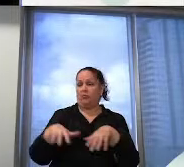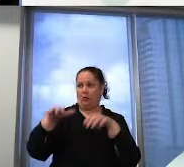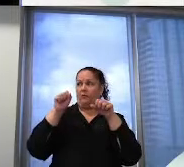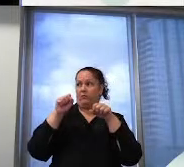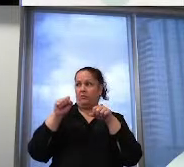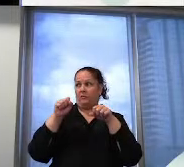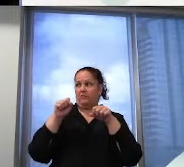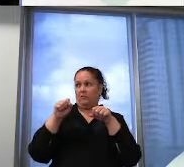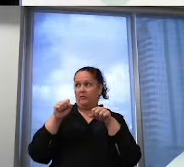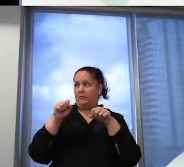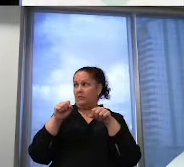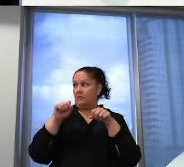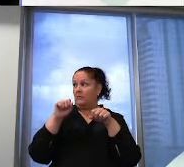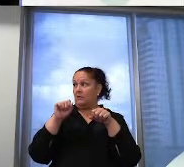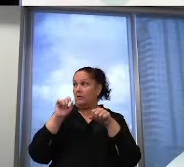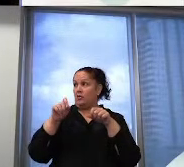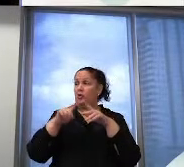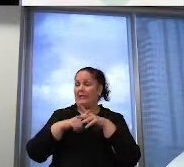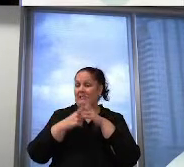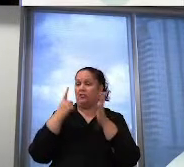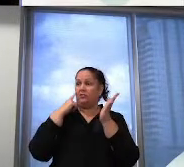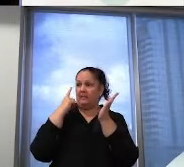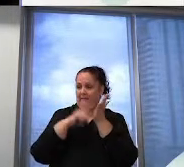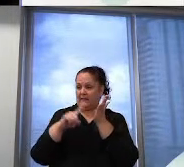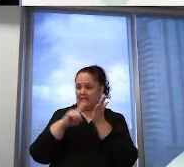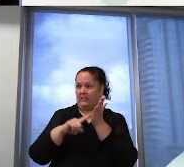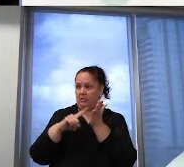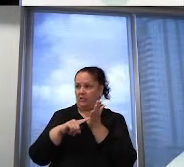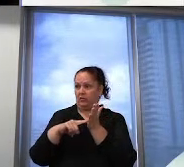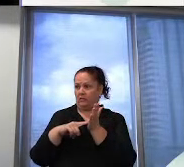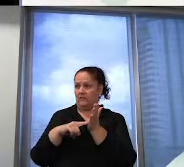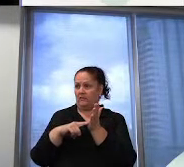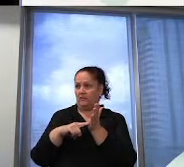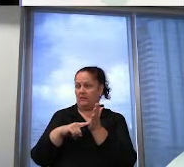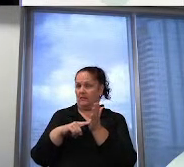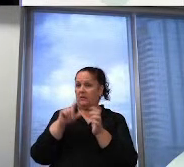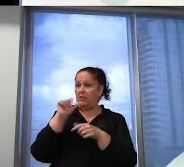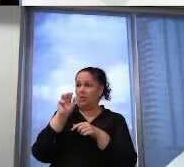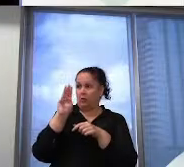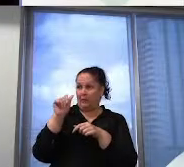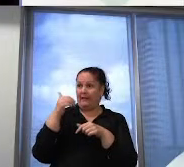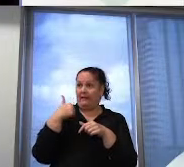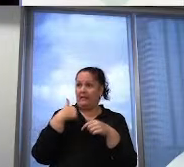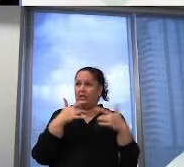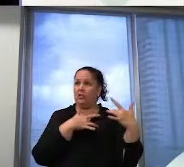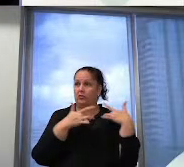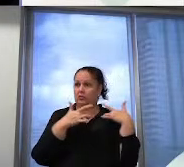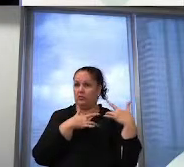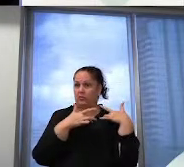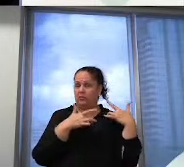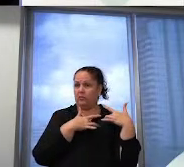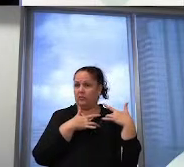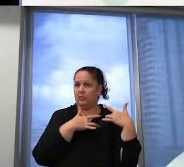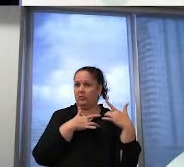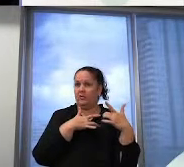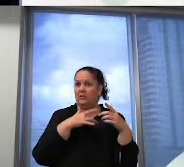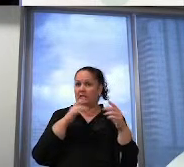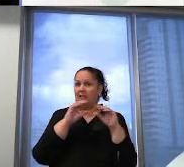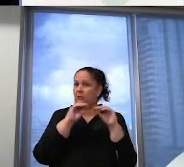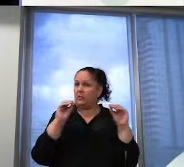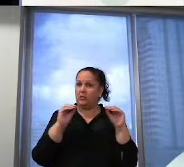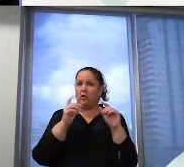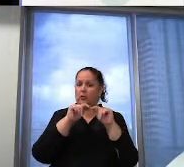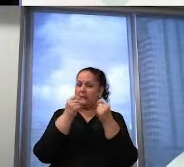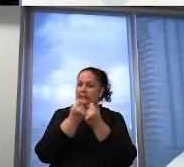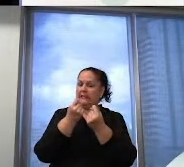when you took over the job and did your initial investigation, did LUMA have a concern? Did it have a concern